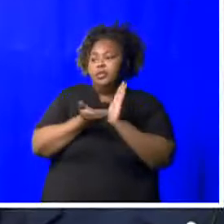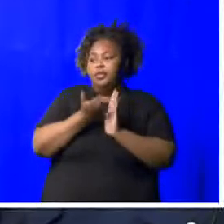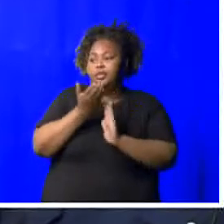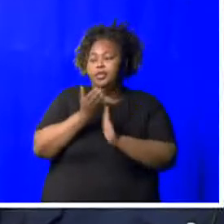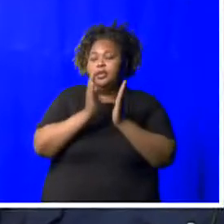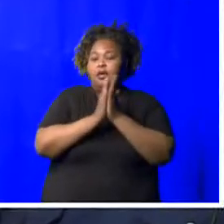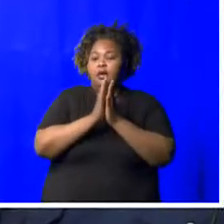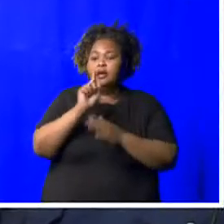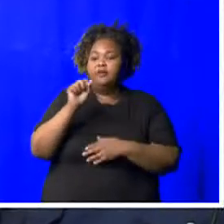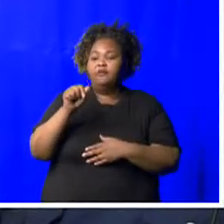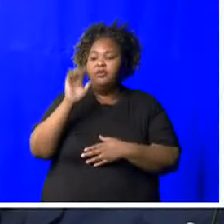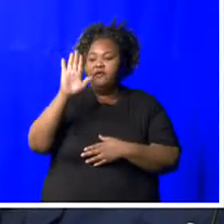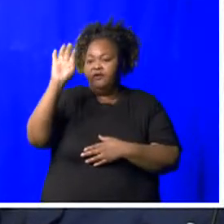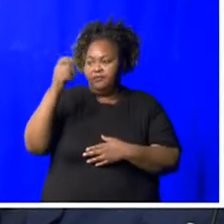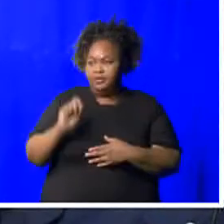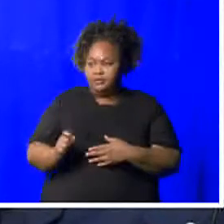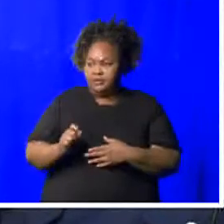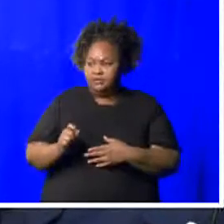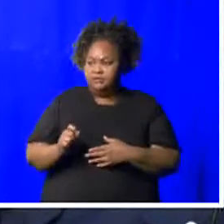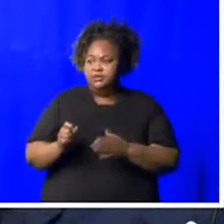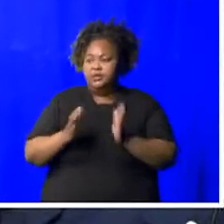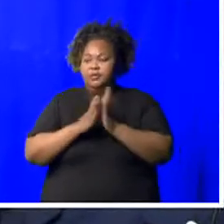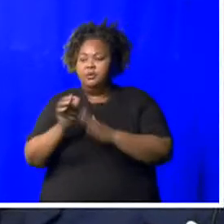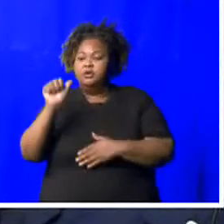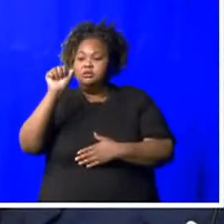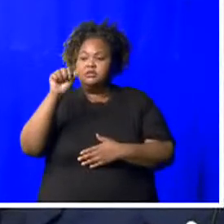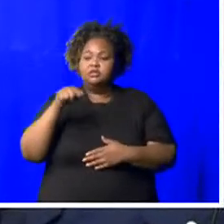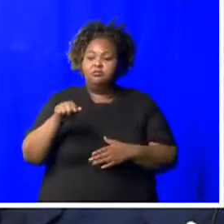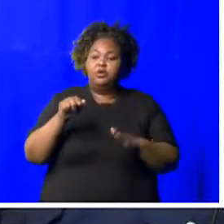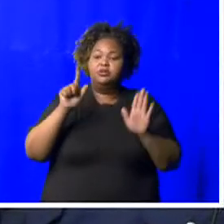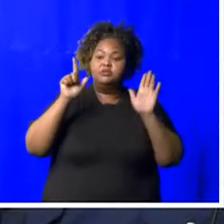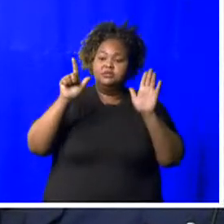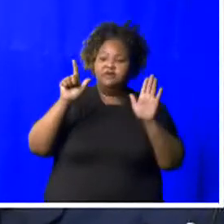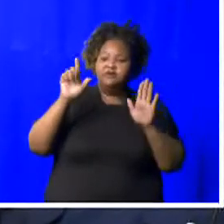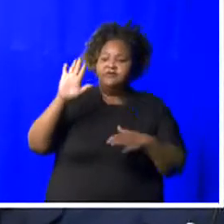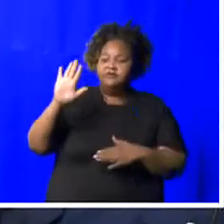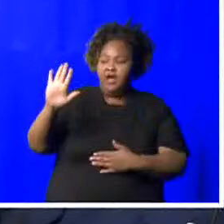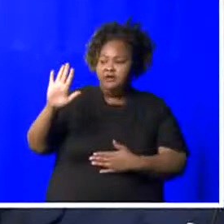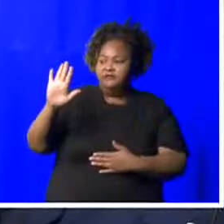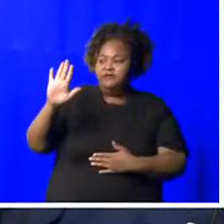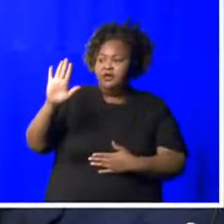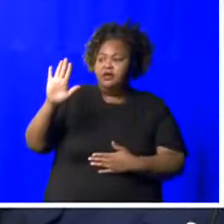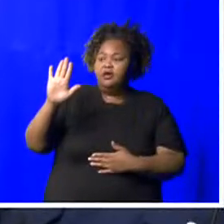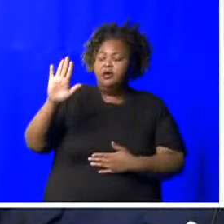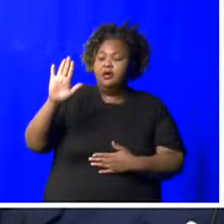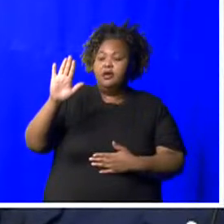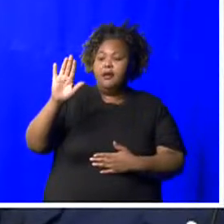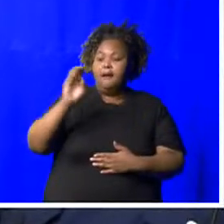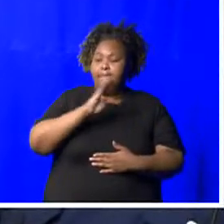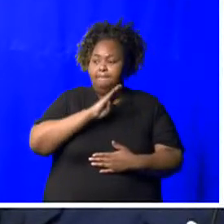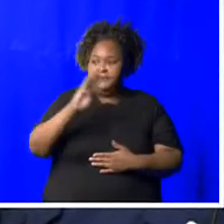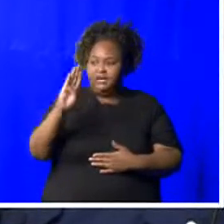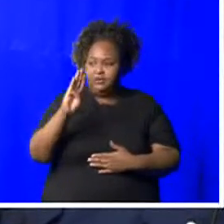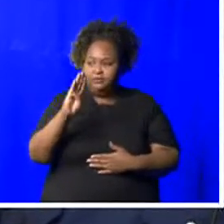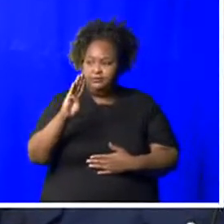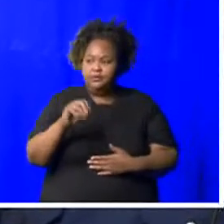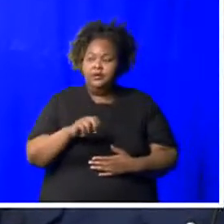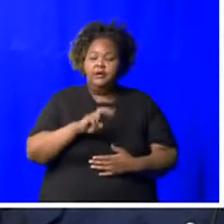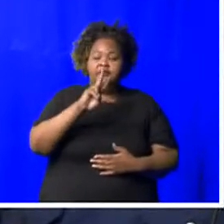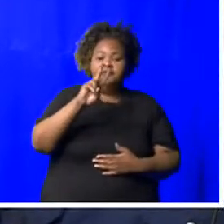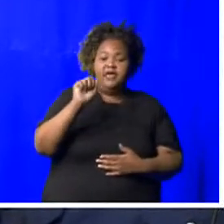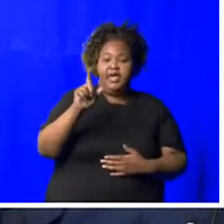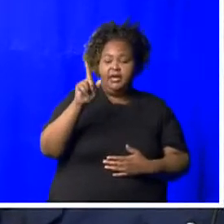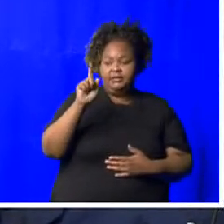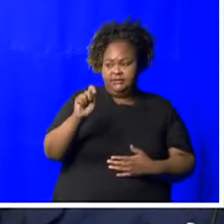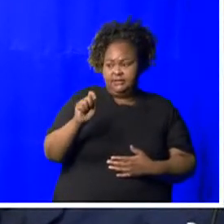by 11.5% to 6.57 billion emalangeni. VAT